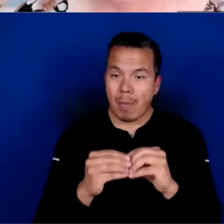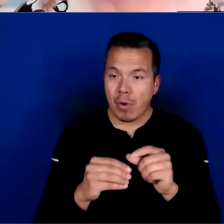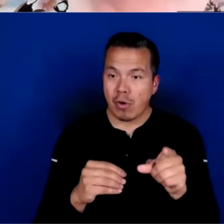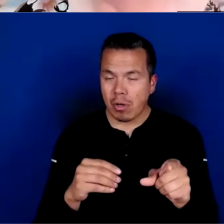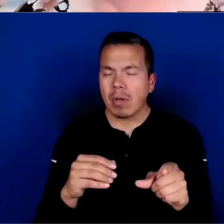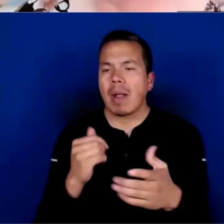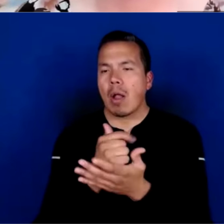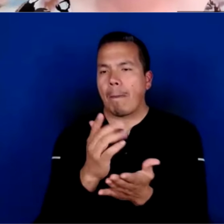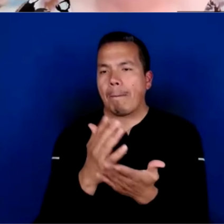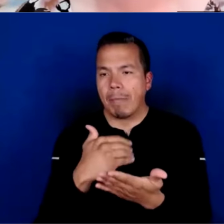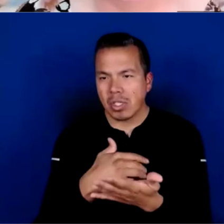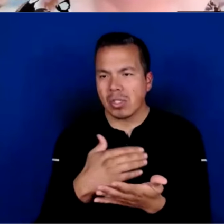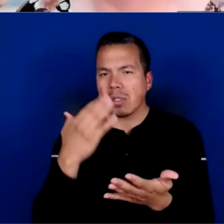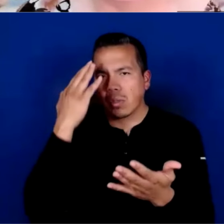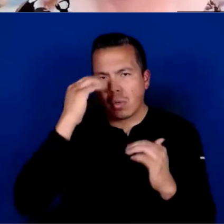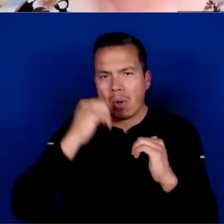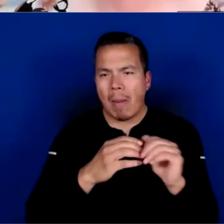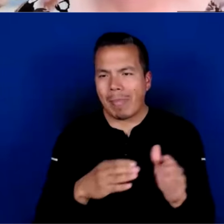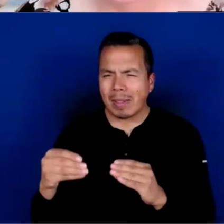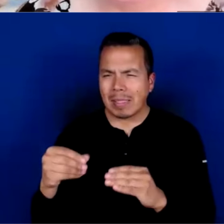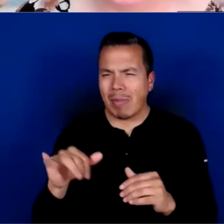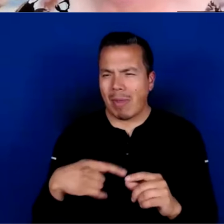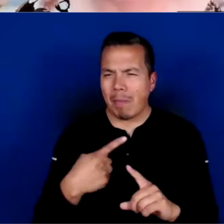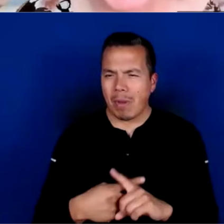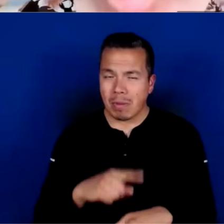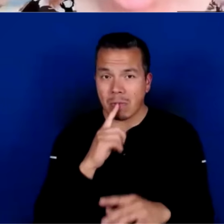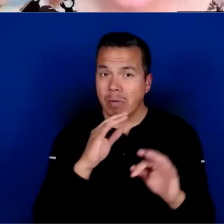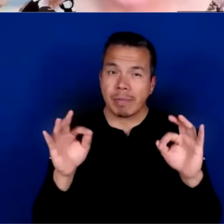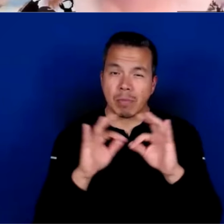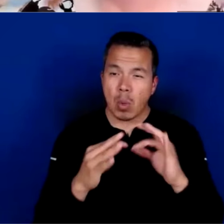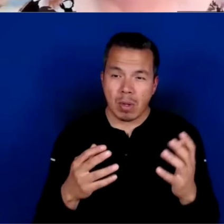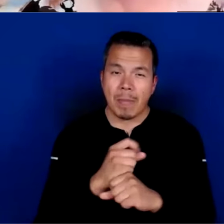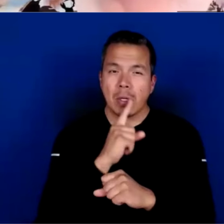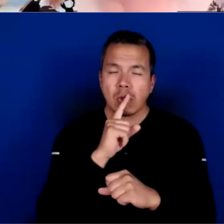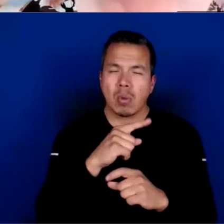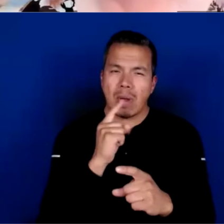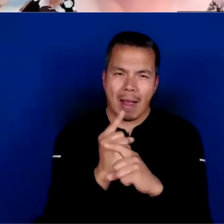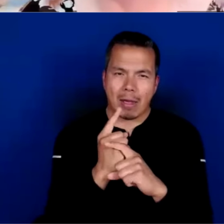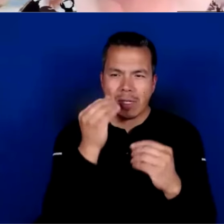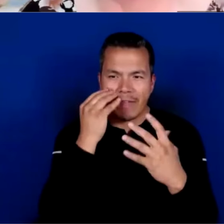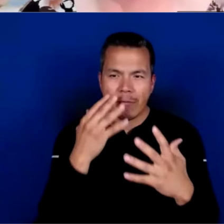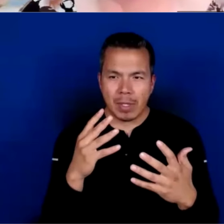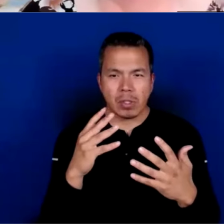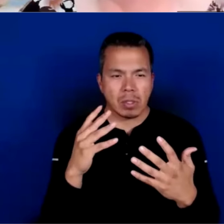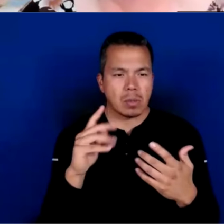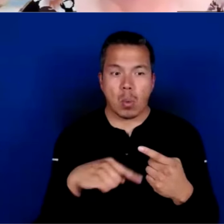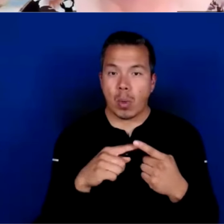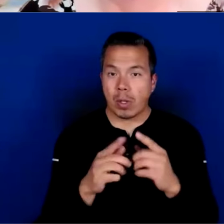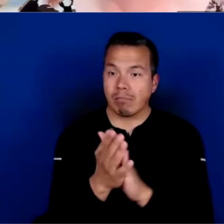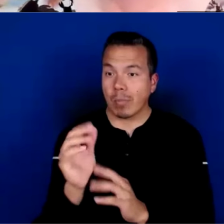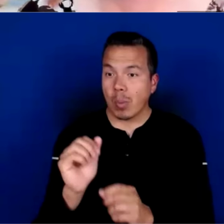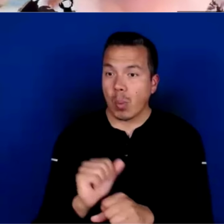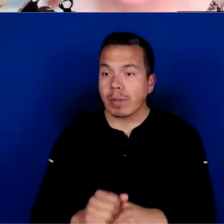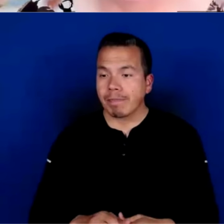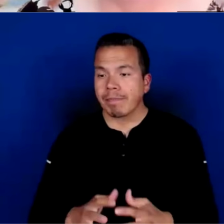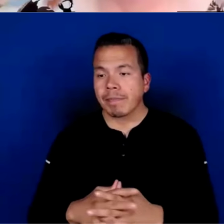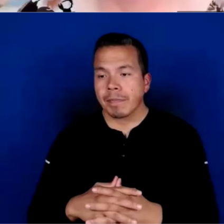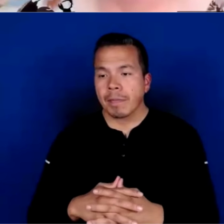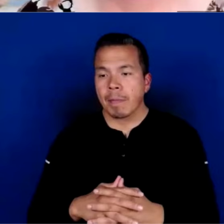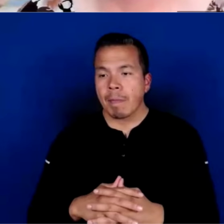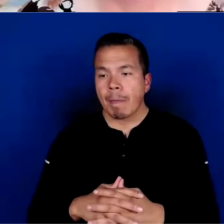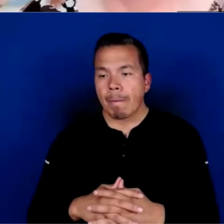spend each month. And that's really important. We want you to have accurate information when you're going to work. So let's